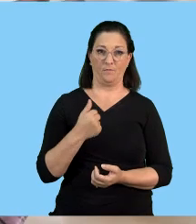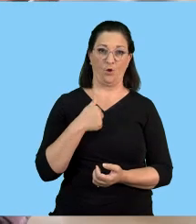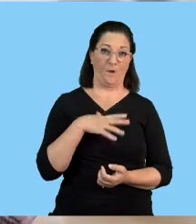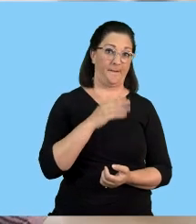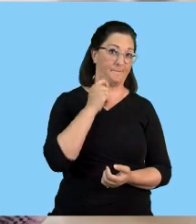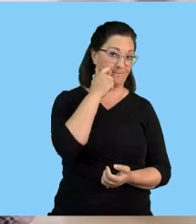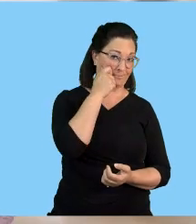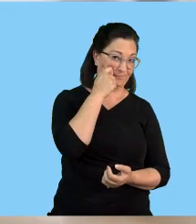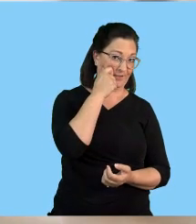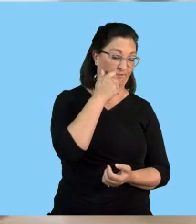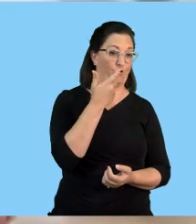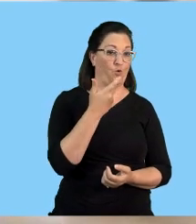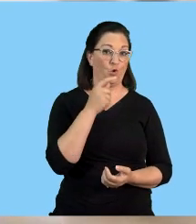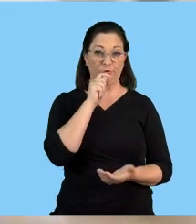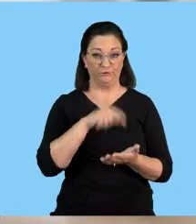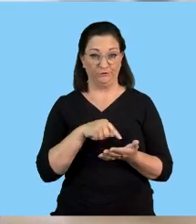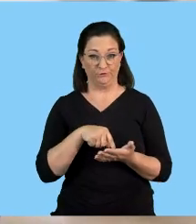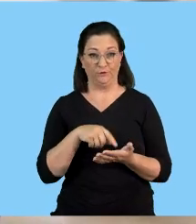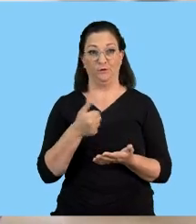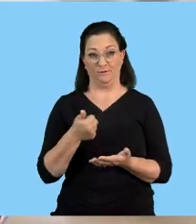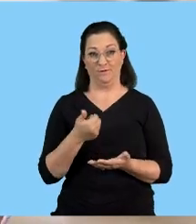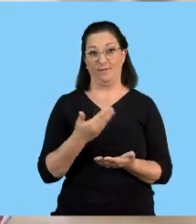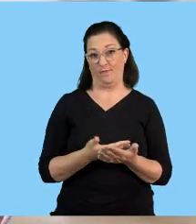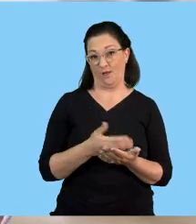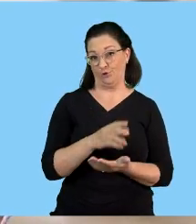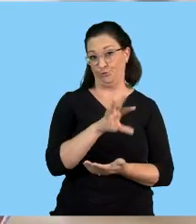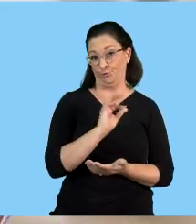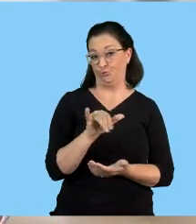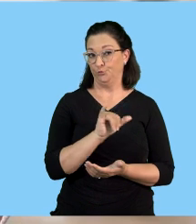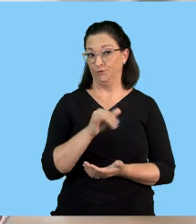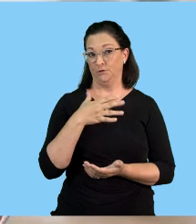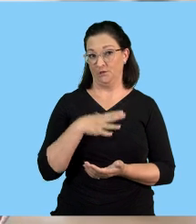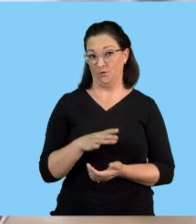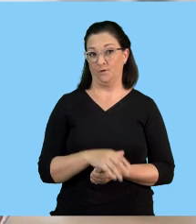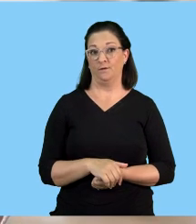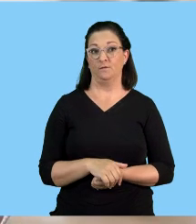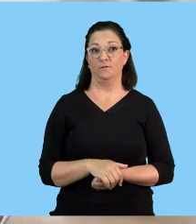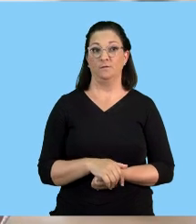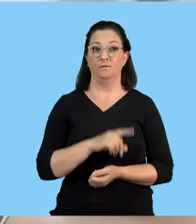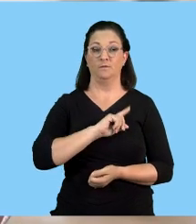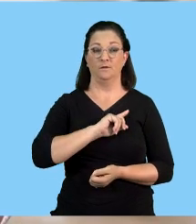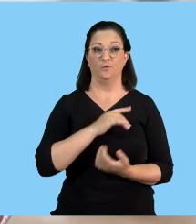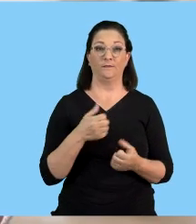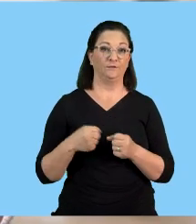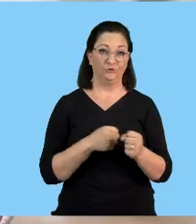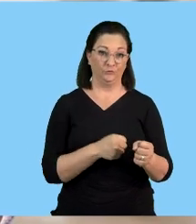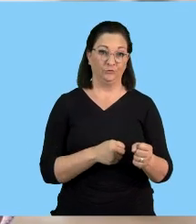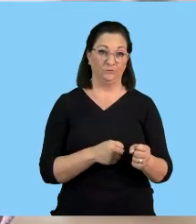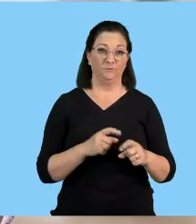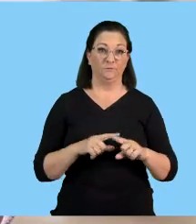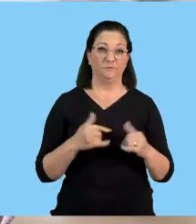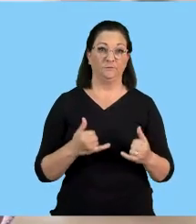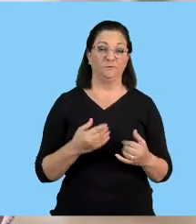the beef stew or they want the fried meat. They'll just have to decide. So that is your concentric diversification strategy.